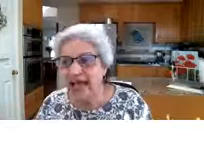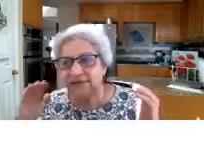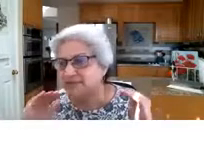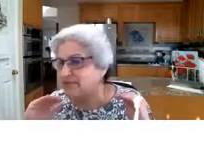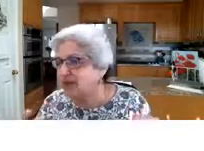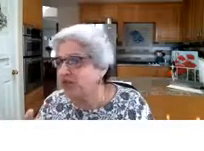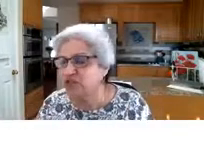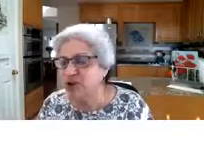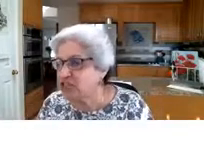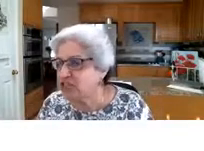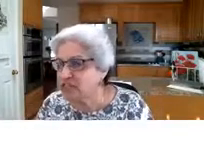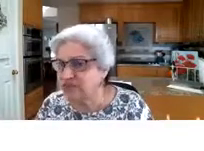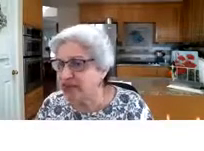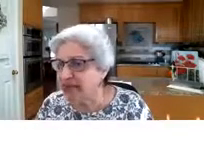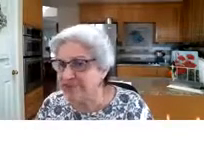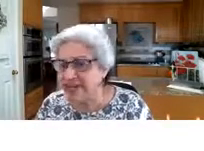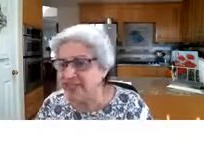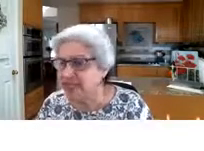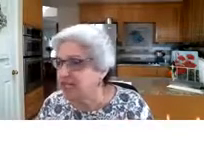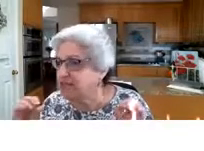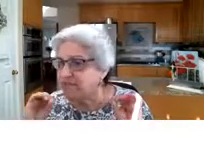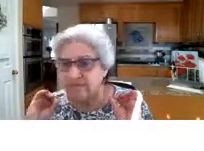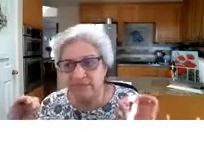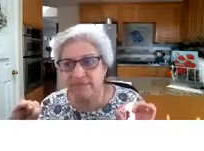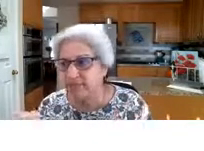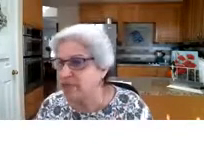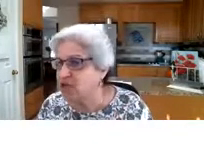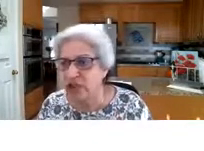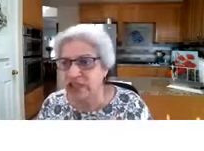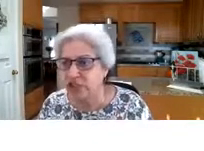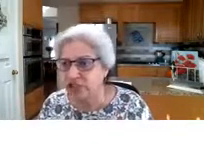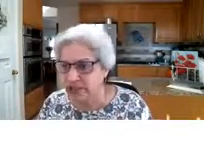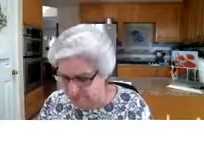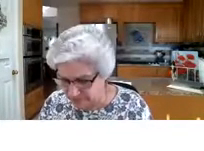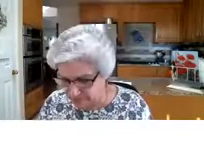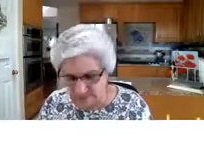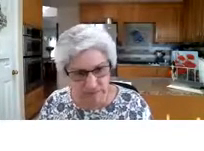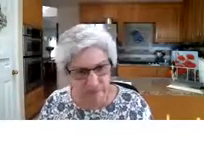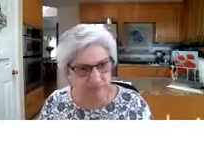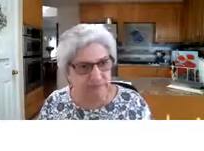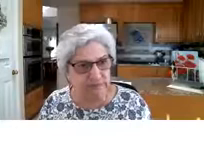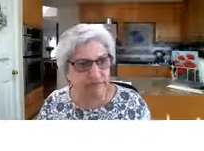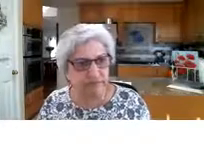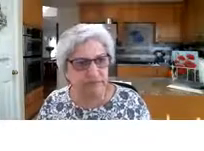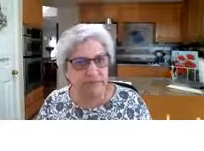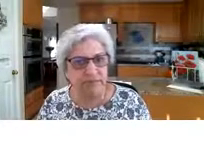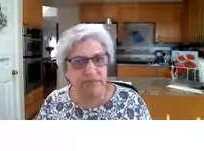you can get, follow the directions for that vaccine, call it good.